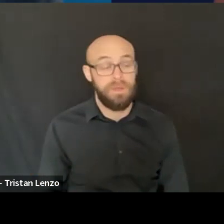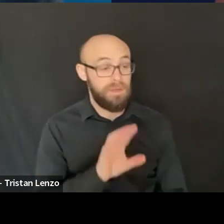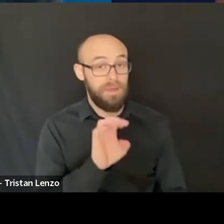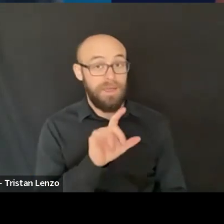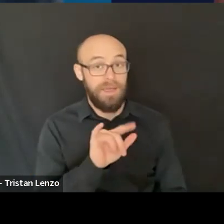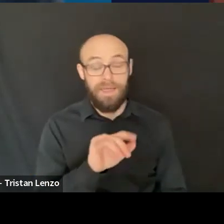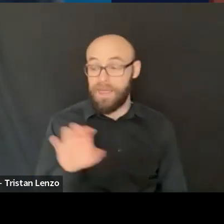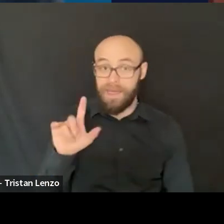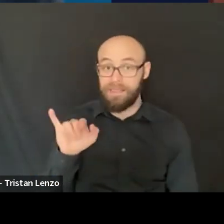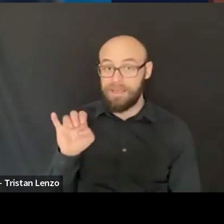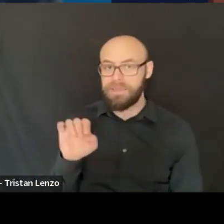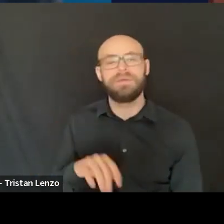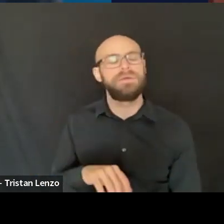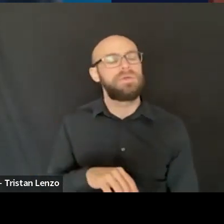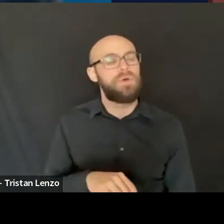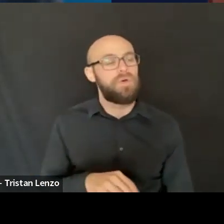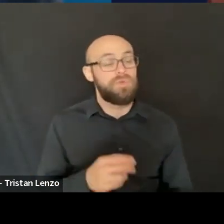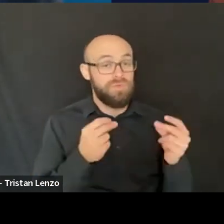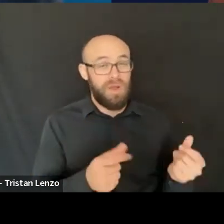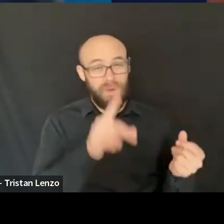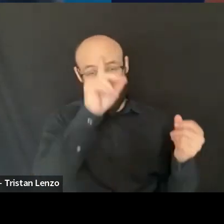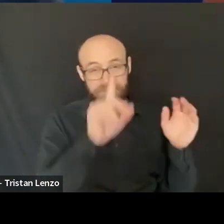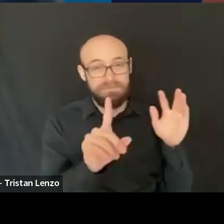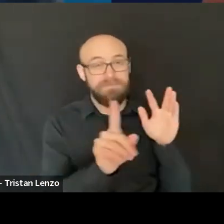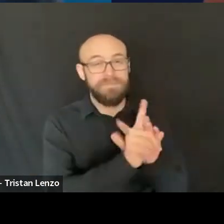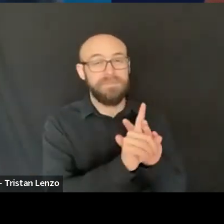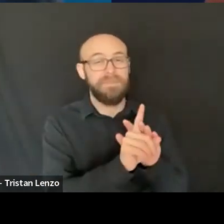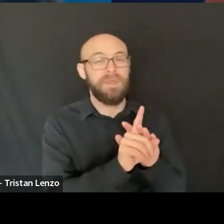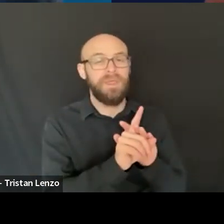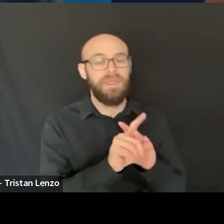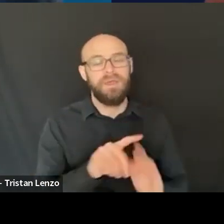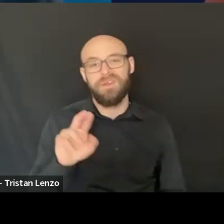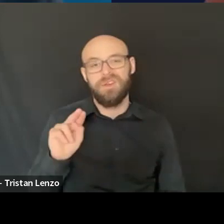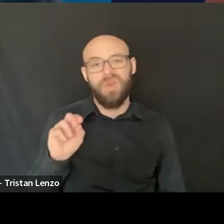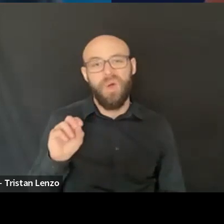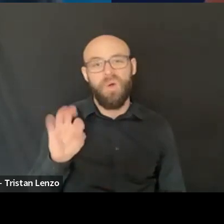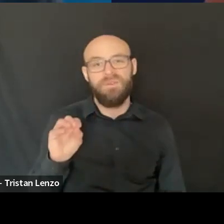Well, what jumps to mind immediately is the NOFO.